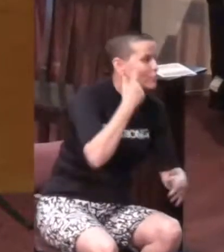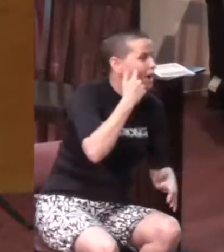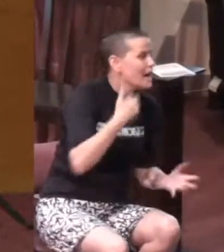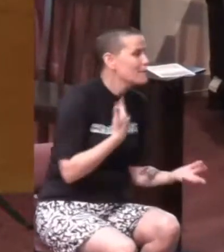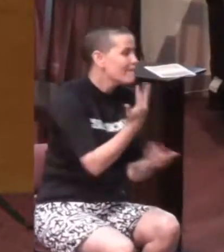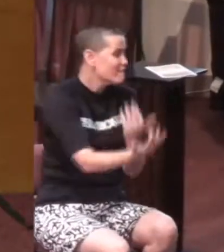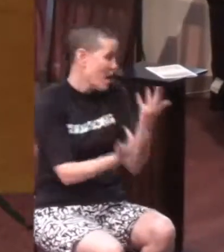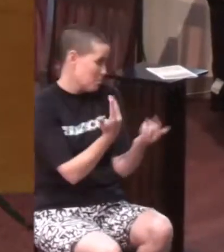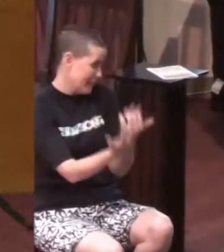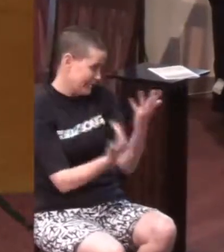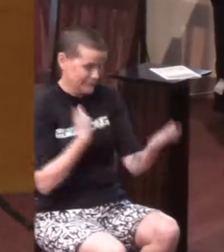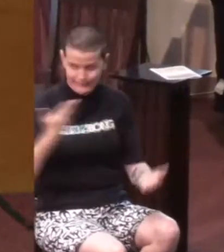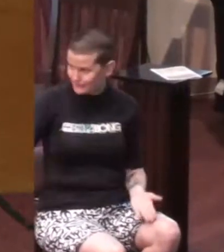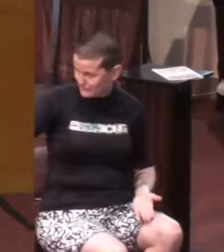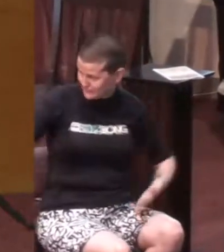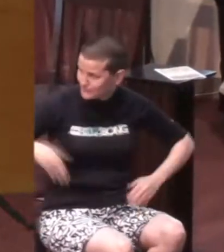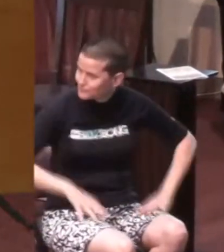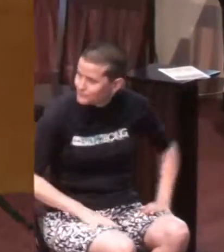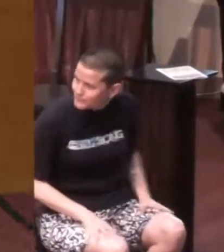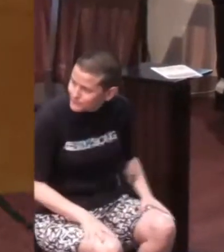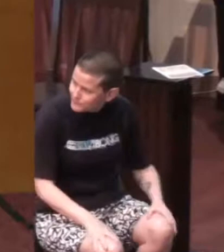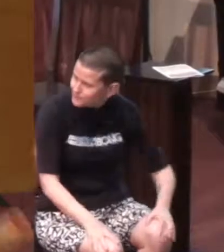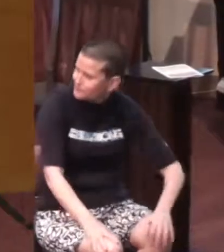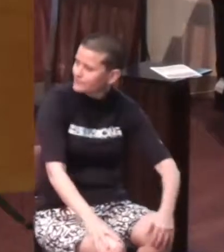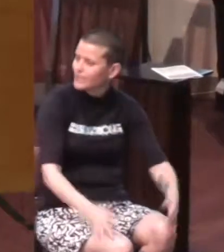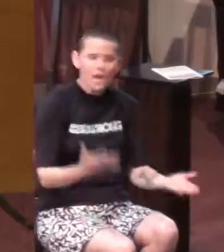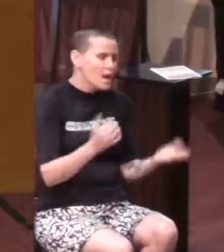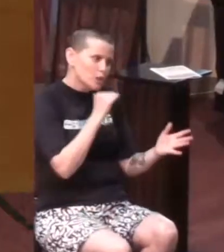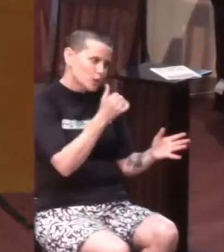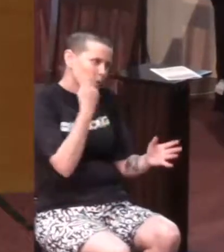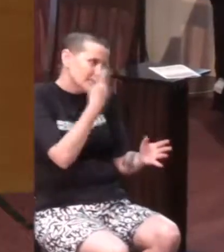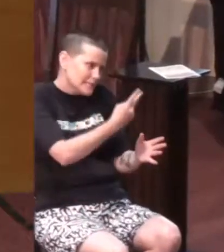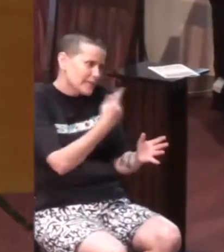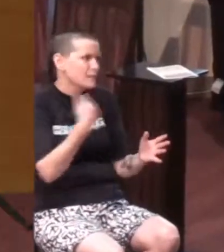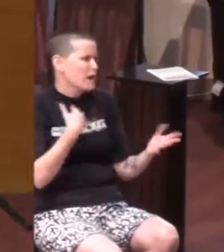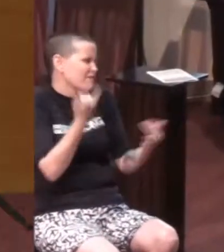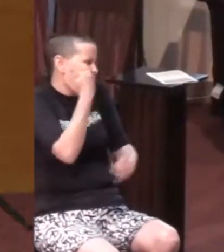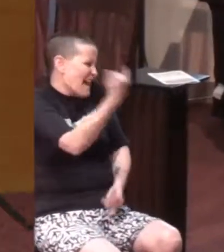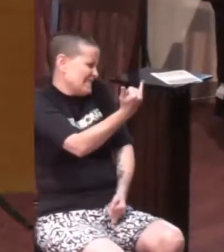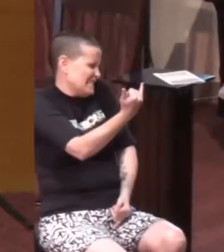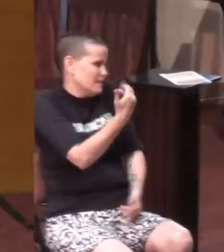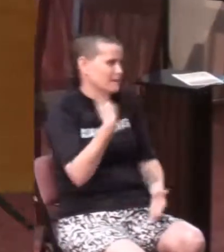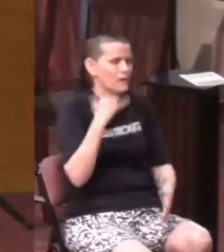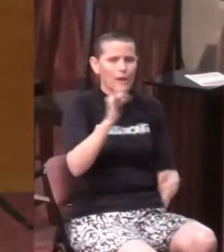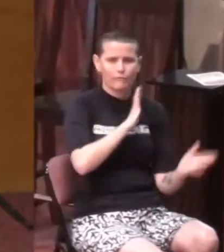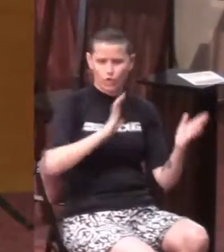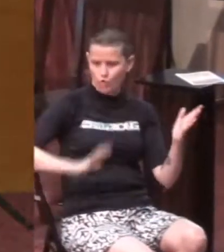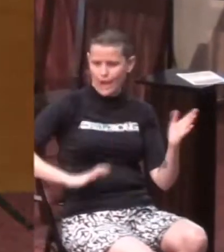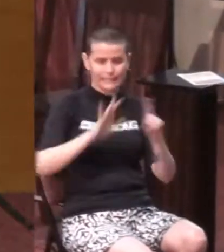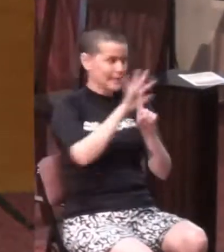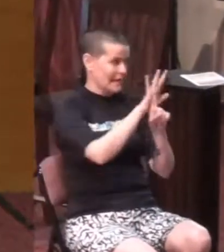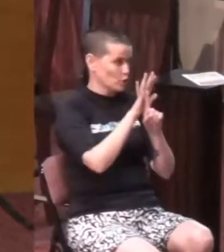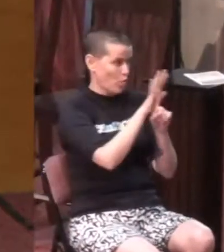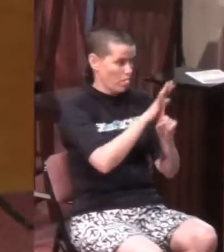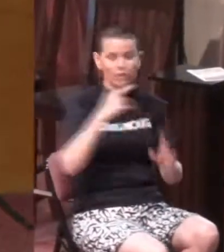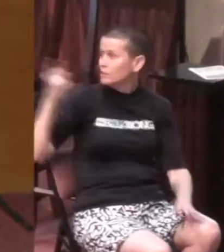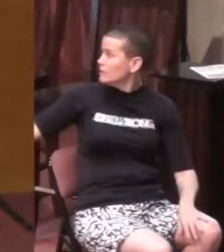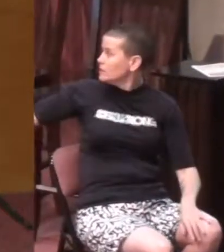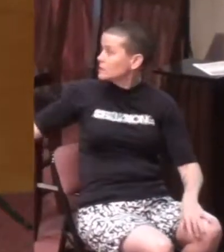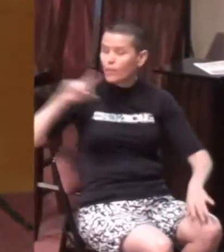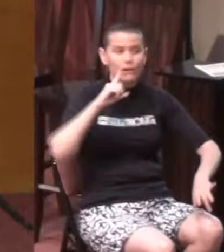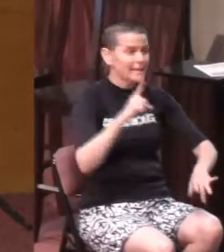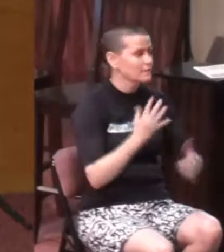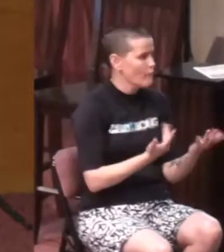bit. And although you don't see the flames here, it's kind of got the idea, and we've got the Christ candle right back there, so there really is a